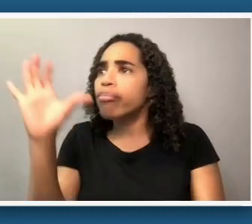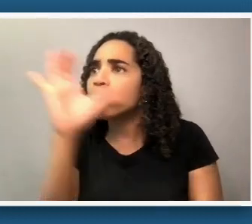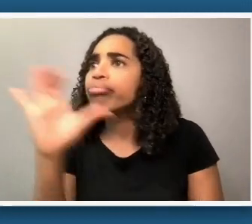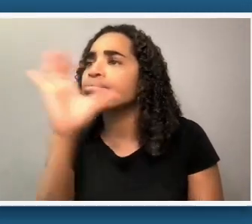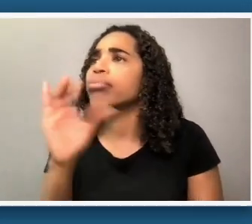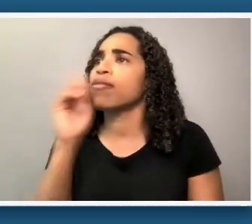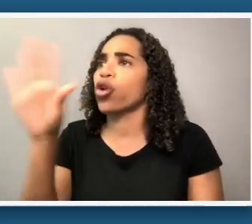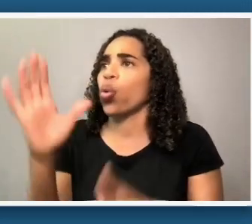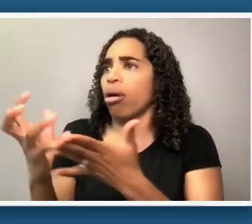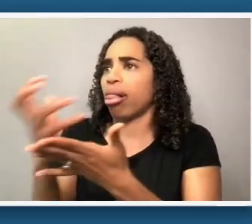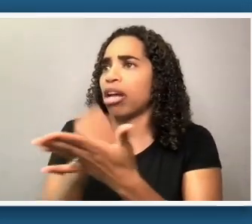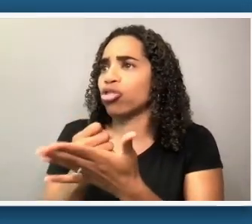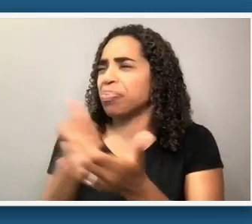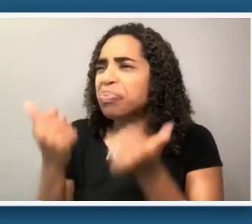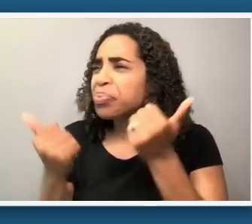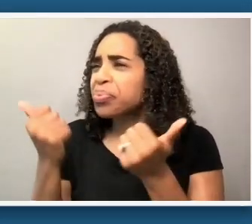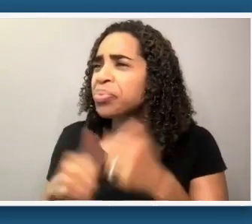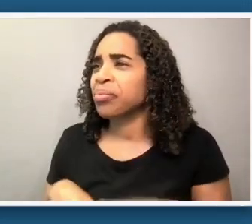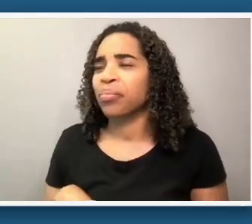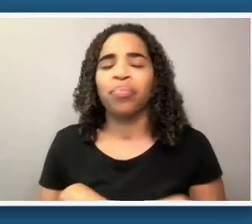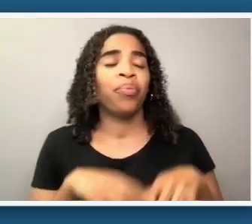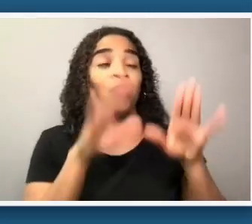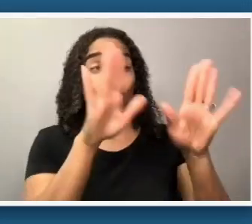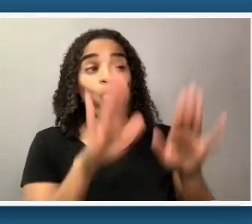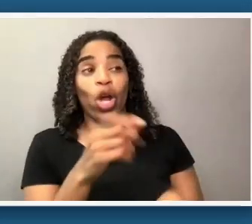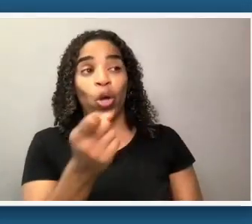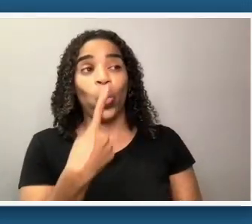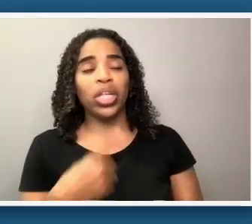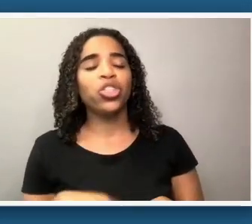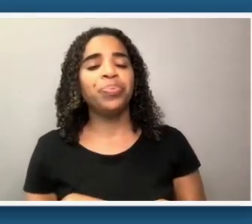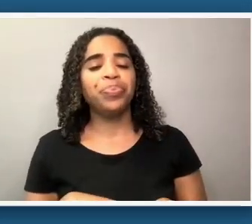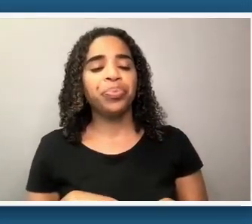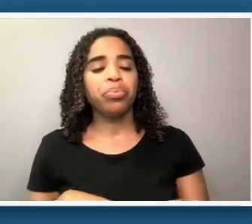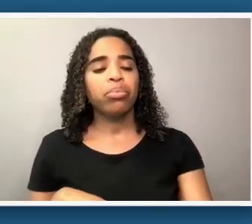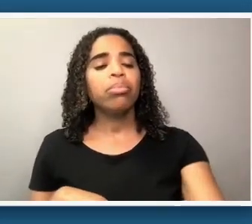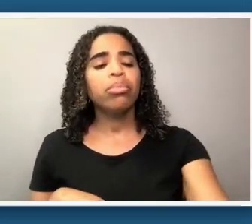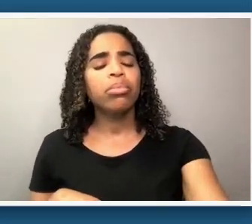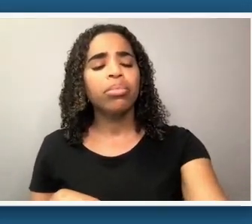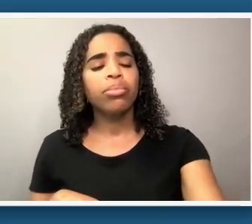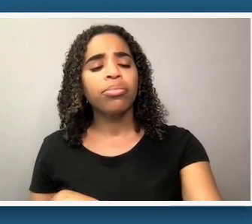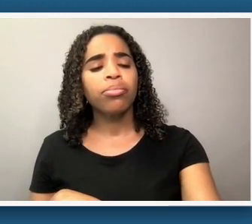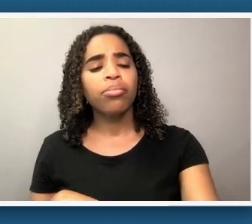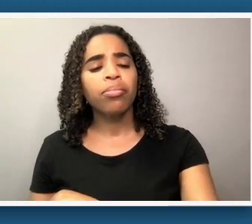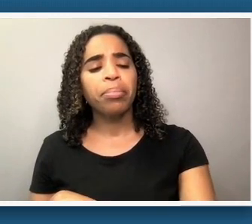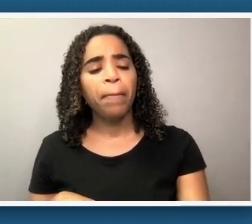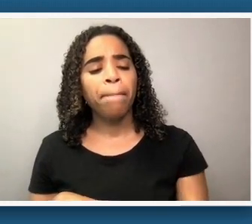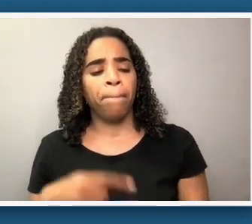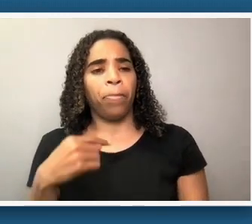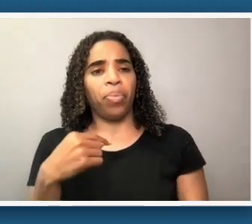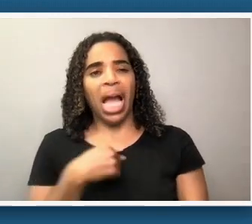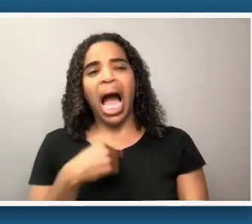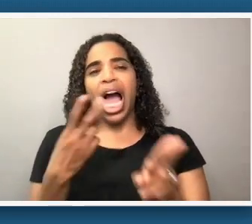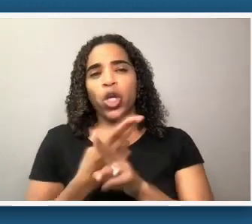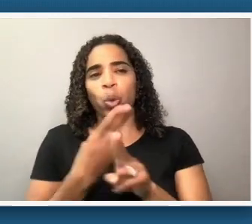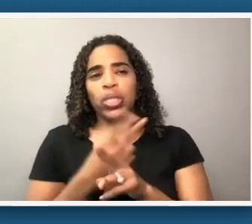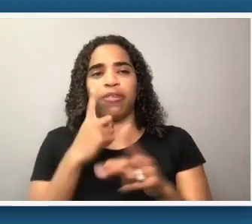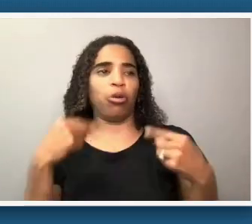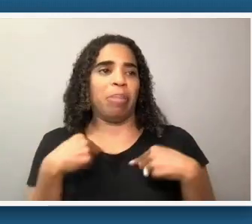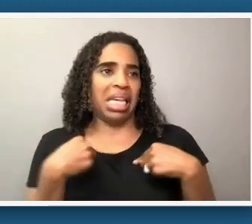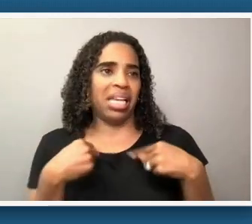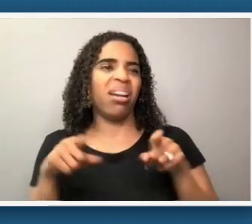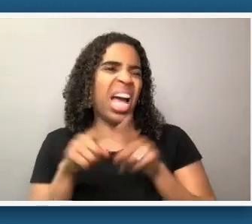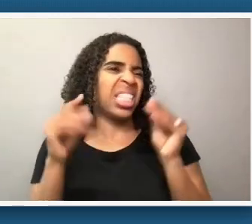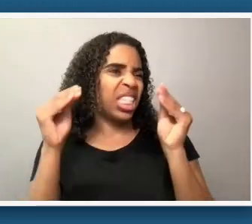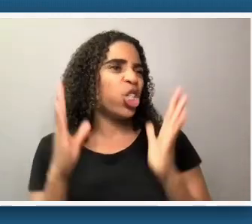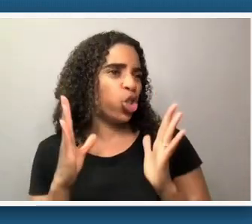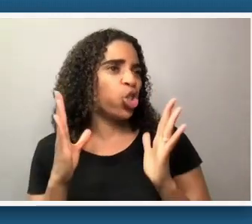So that's a great question. I personally have used it as a teacher resource, a teacher collection. So